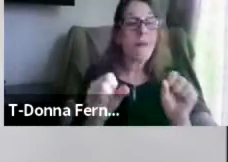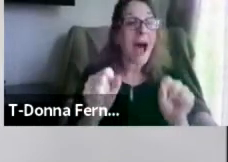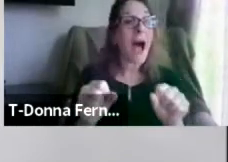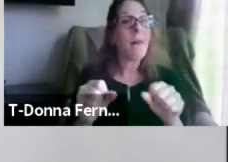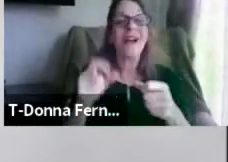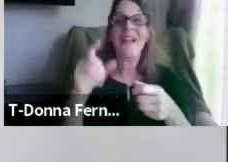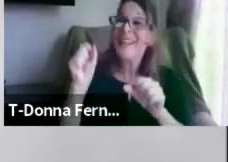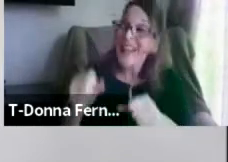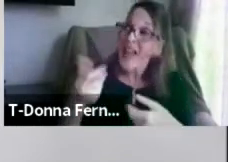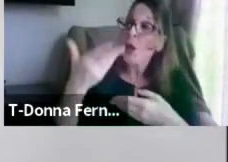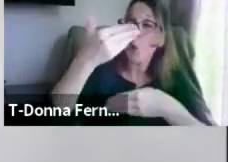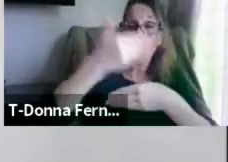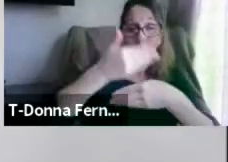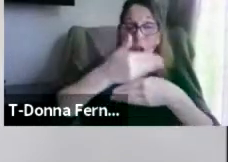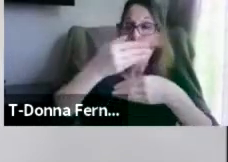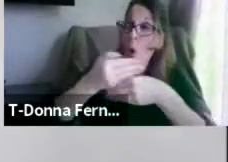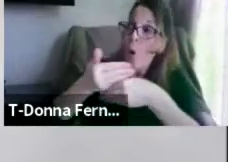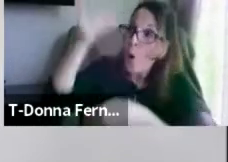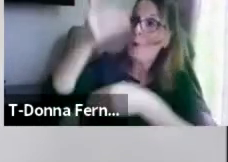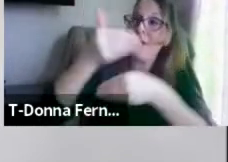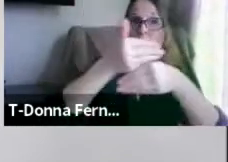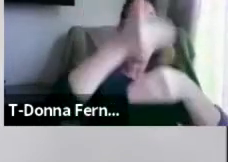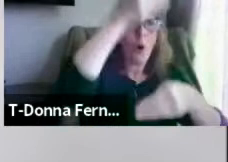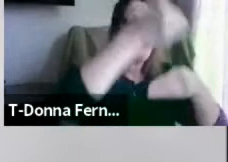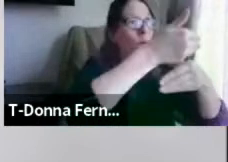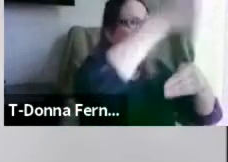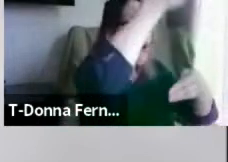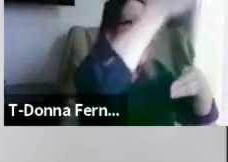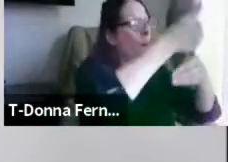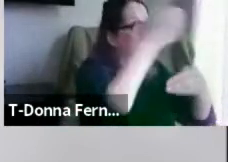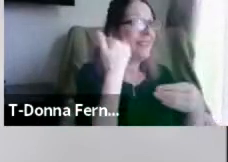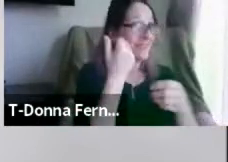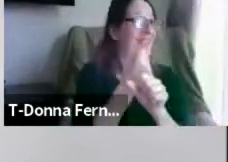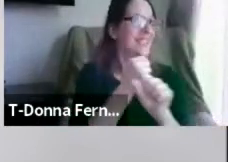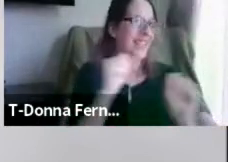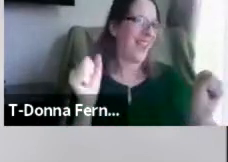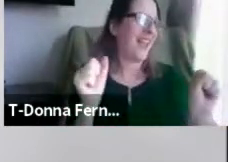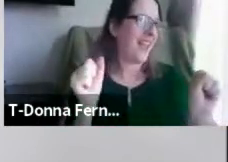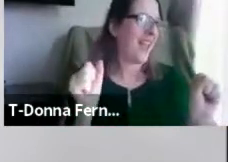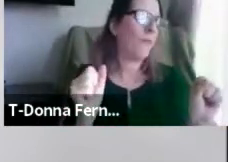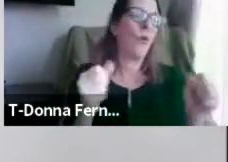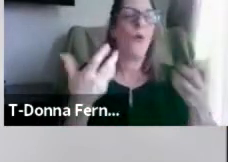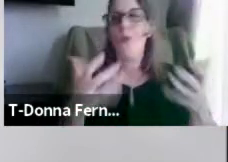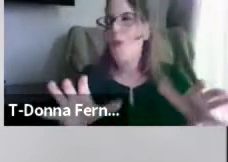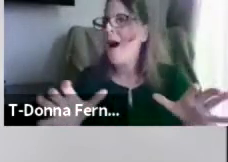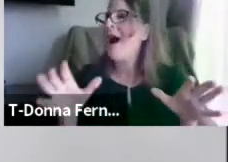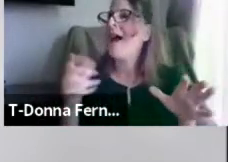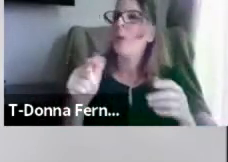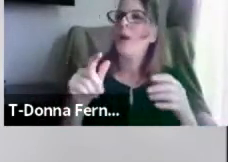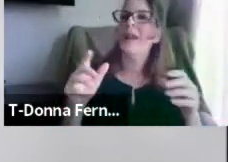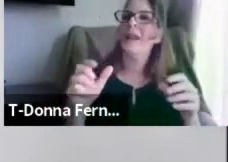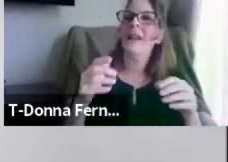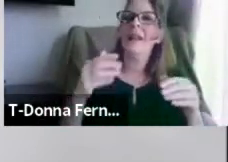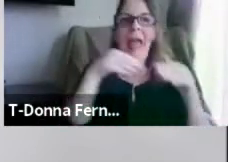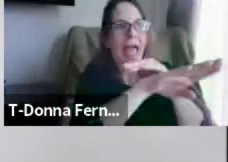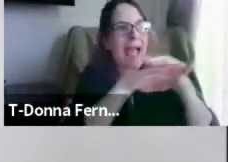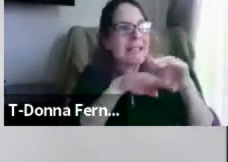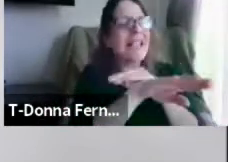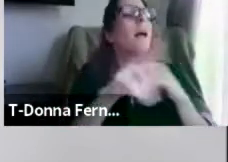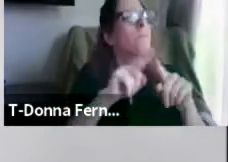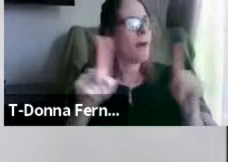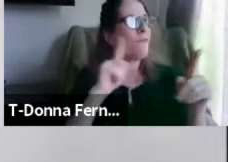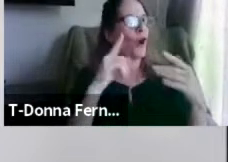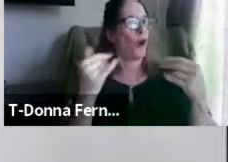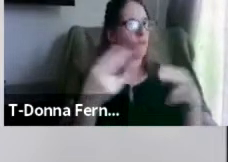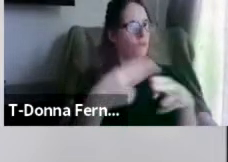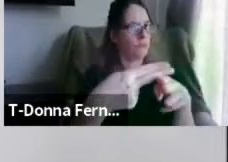open some windows and doors and still do that safely without allowing access from children or anybody into the facility, open those doors and get